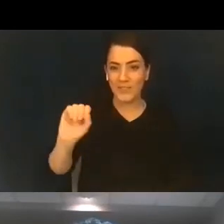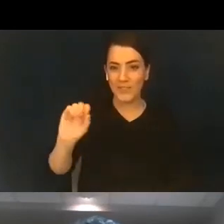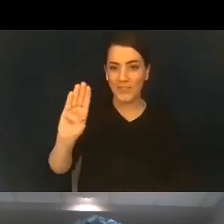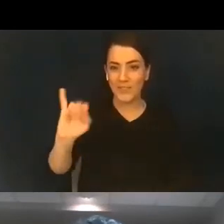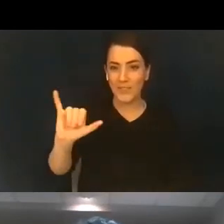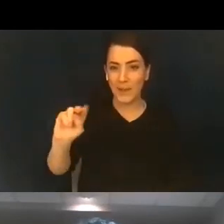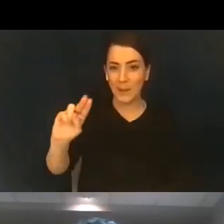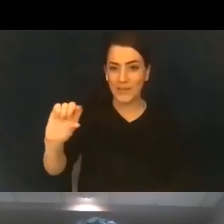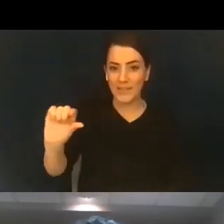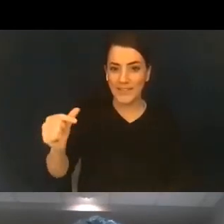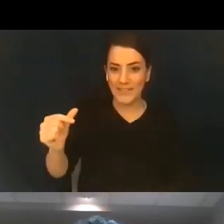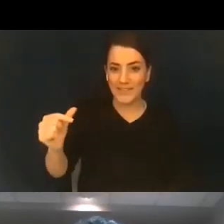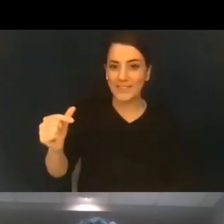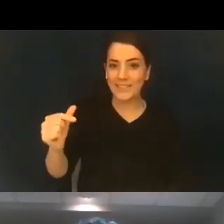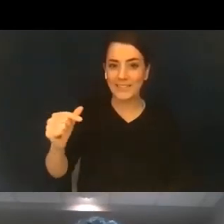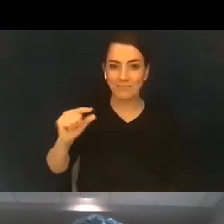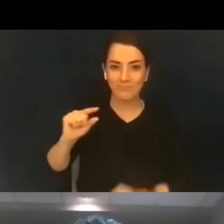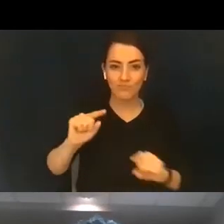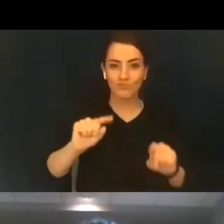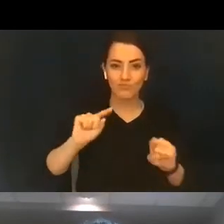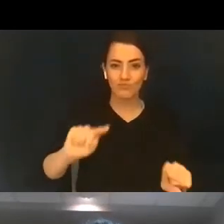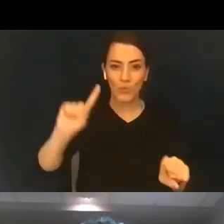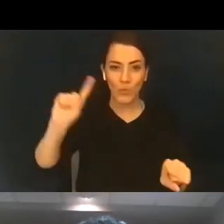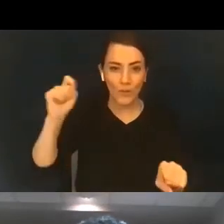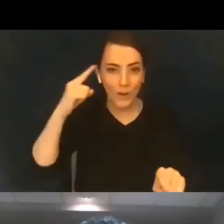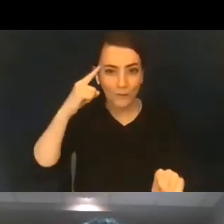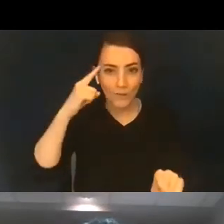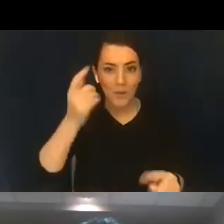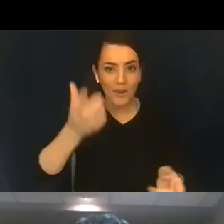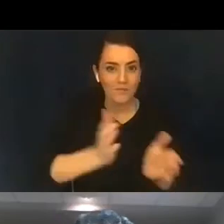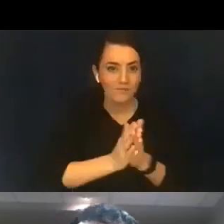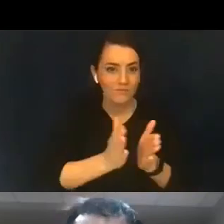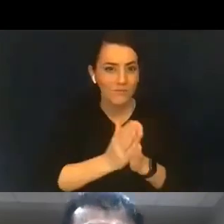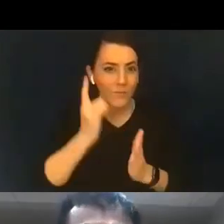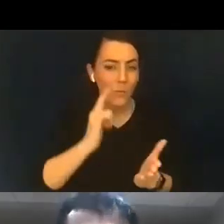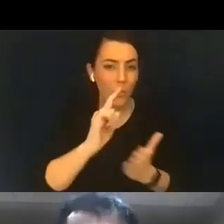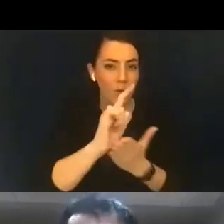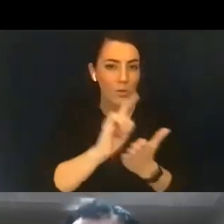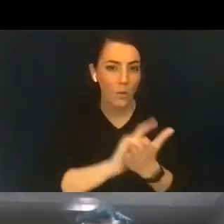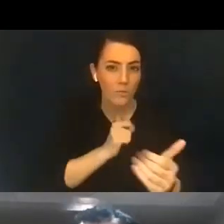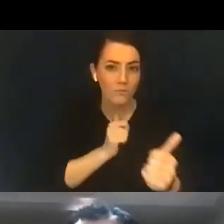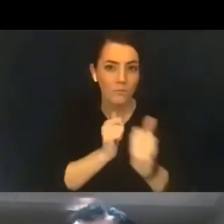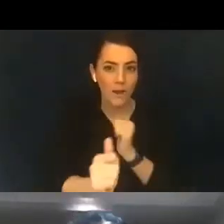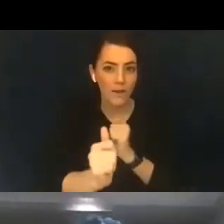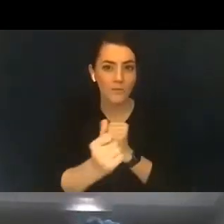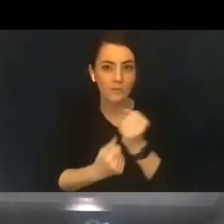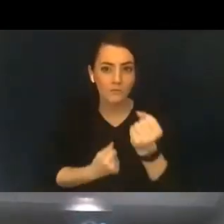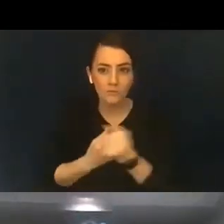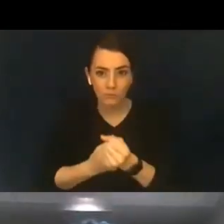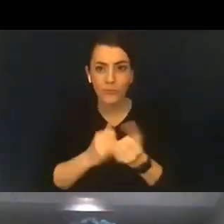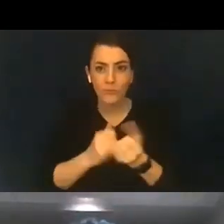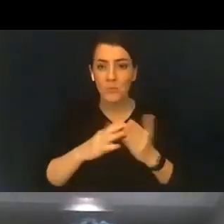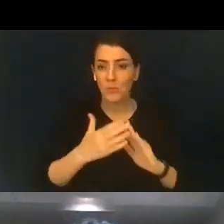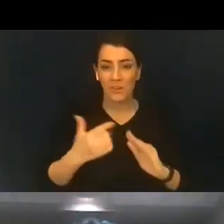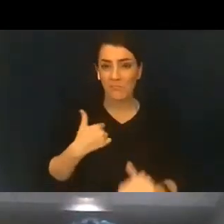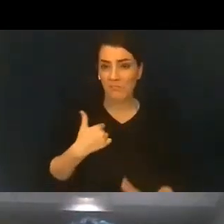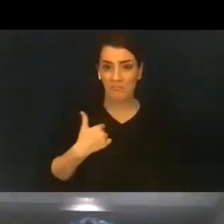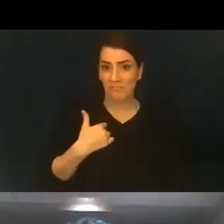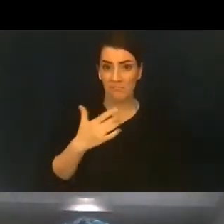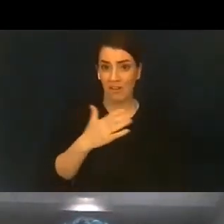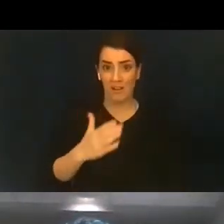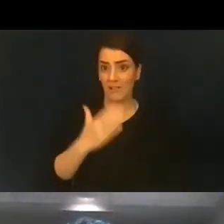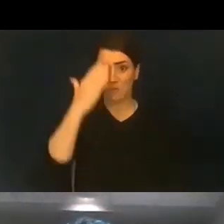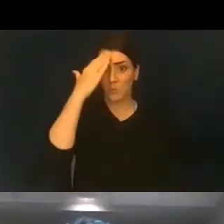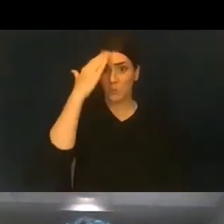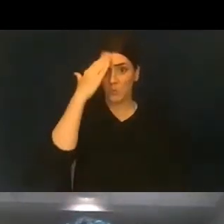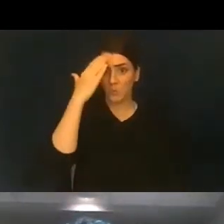was active in advocating for any kind of legislation. So, but it intrigued me,